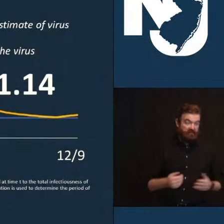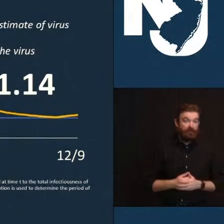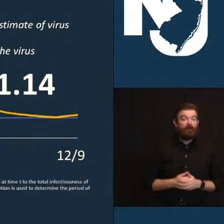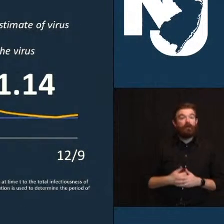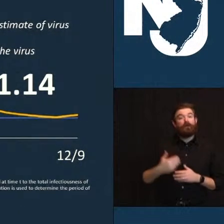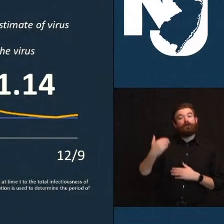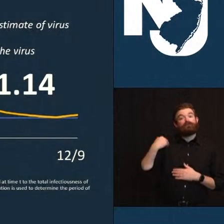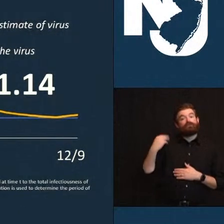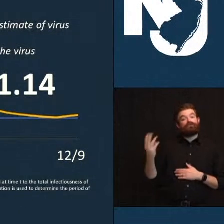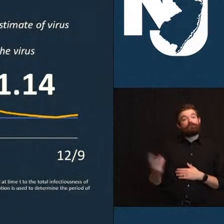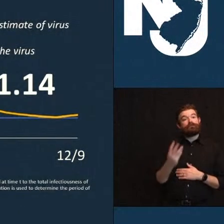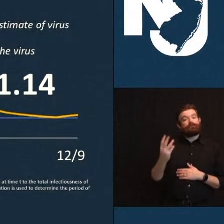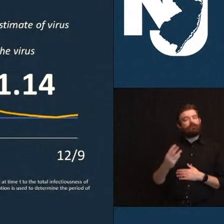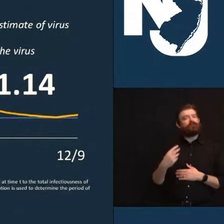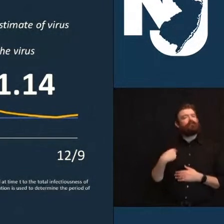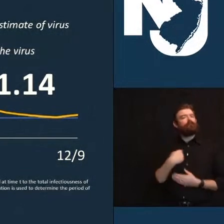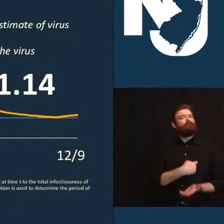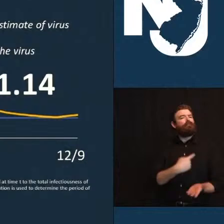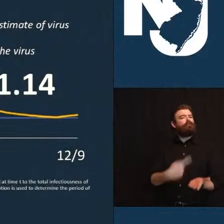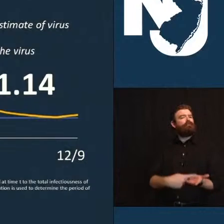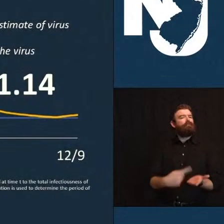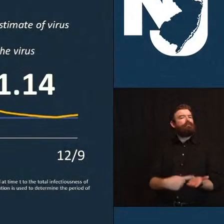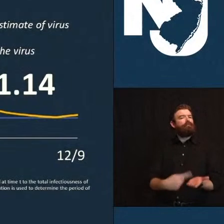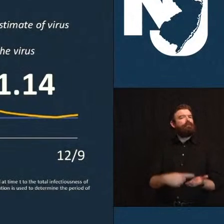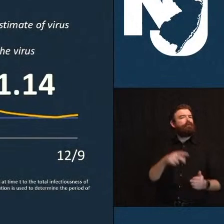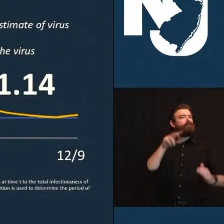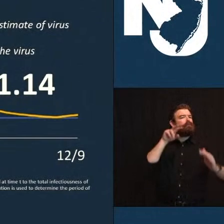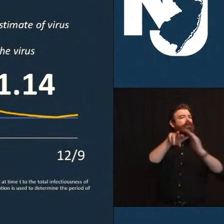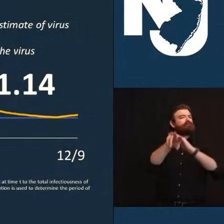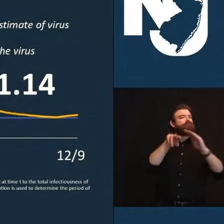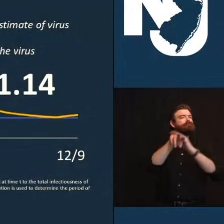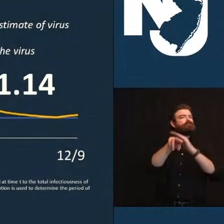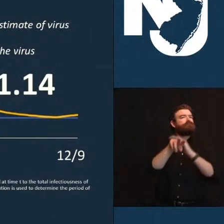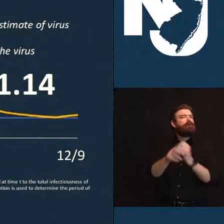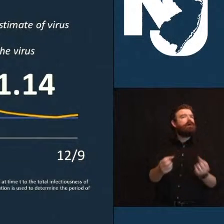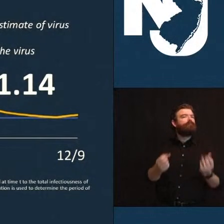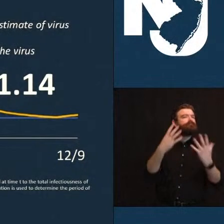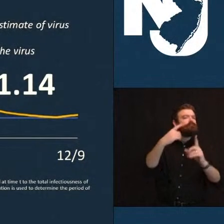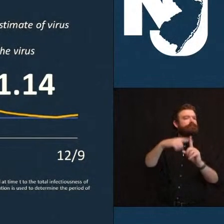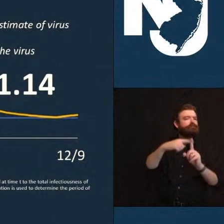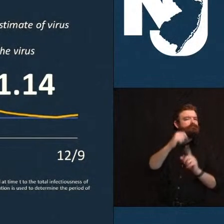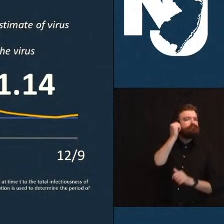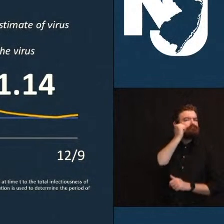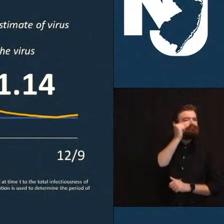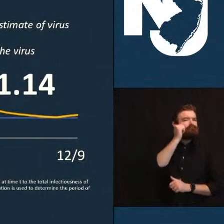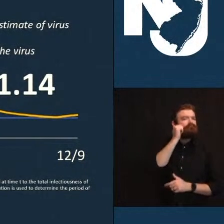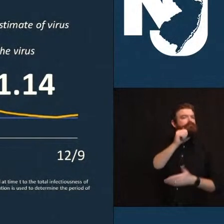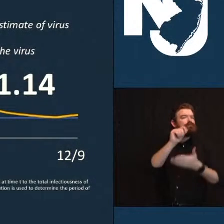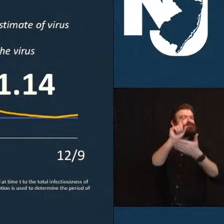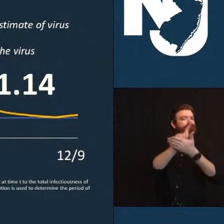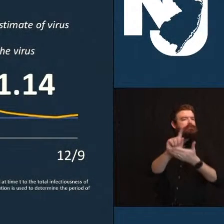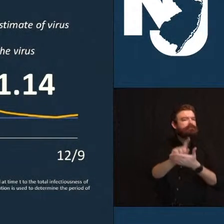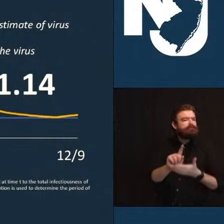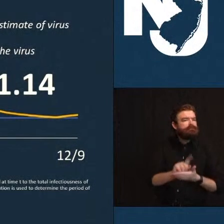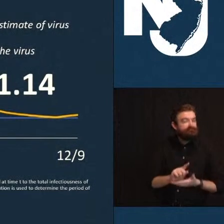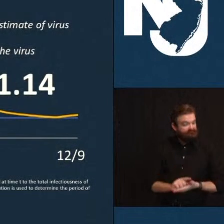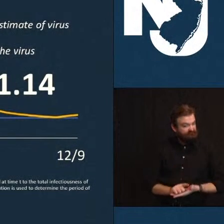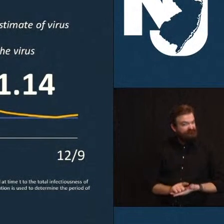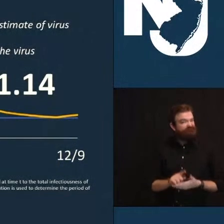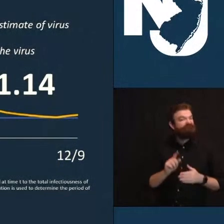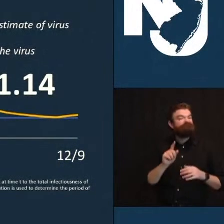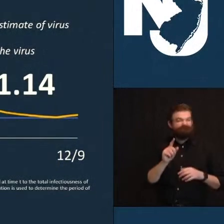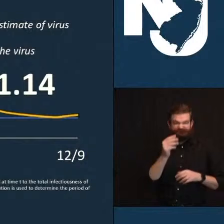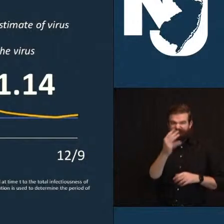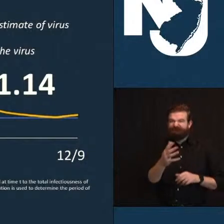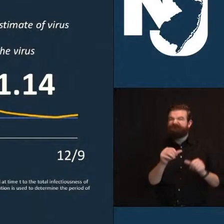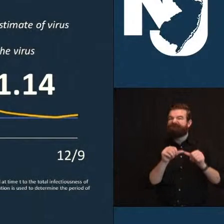over the coming weeks unless we, and when I say we, all of us folks, fully recommit to doing our part to slow the spread. We cannot